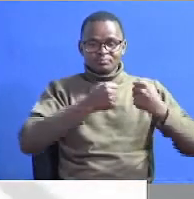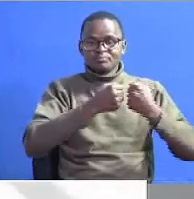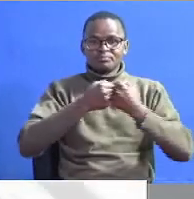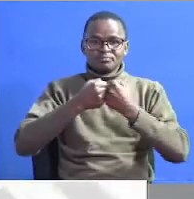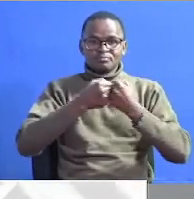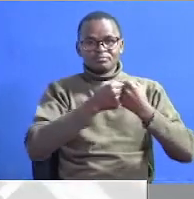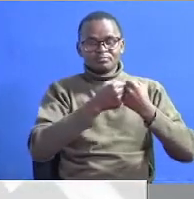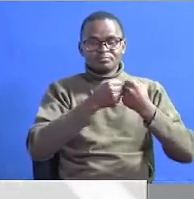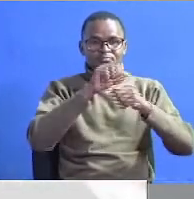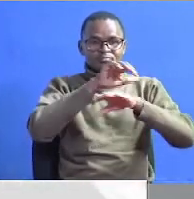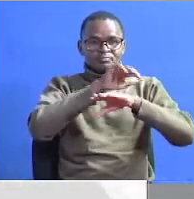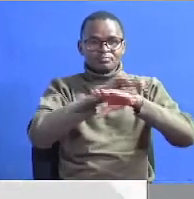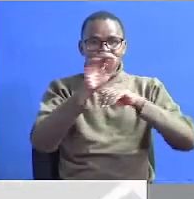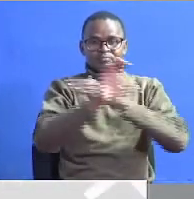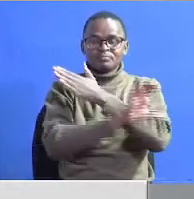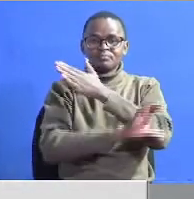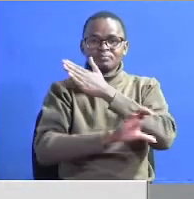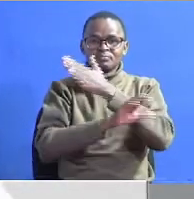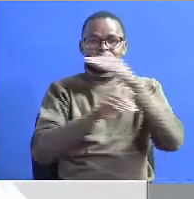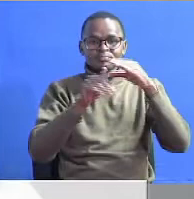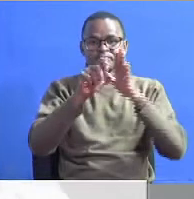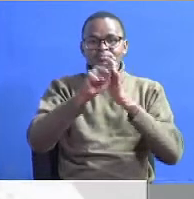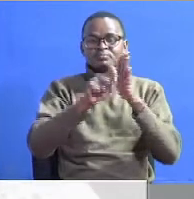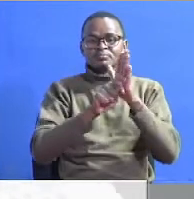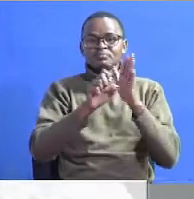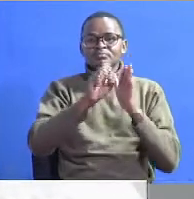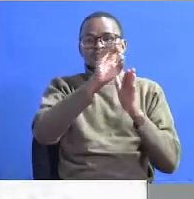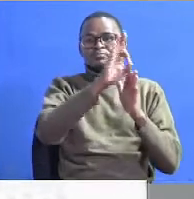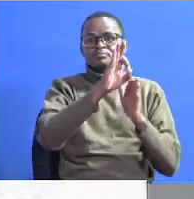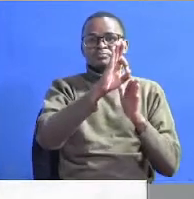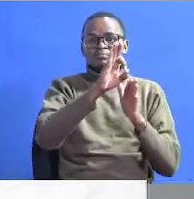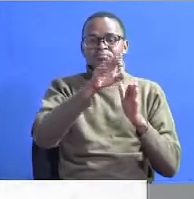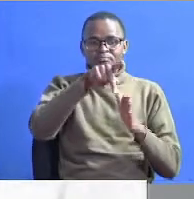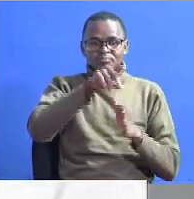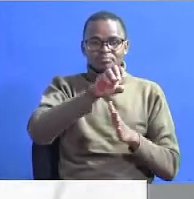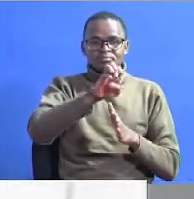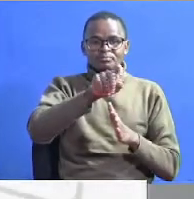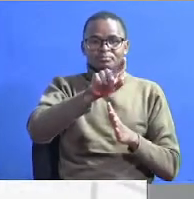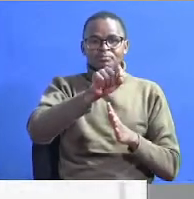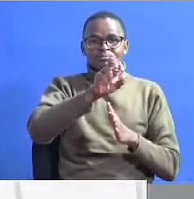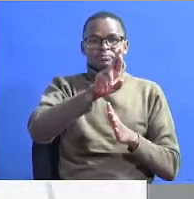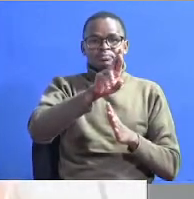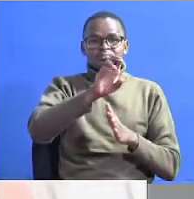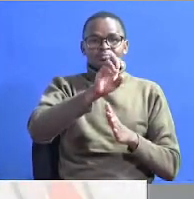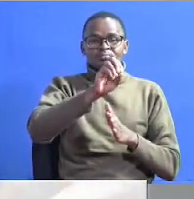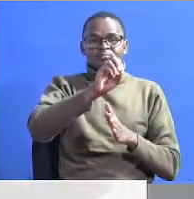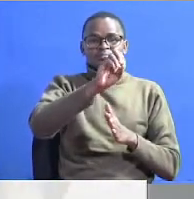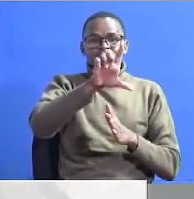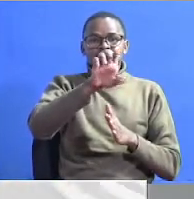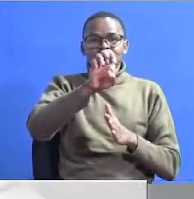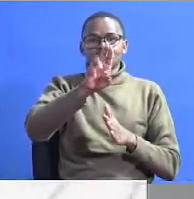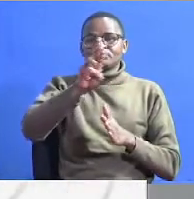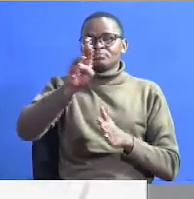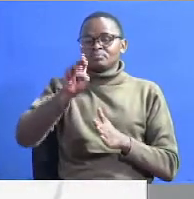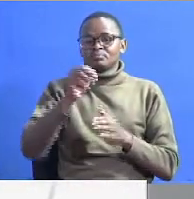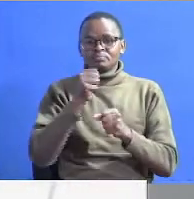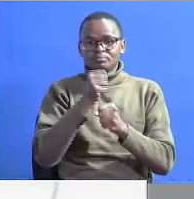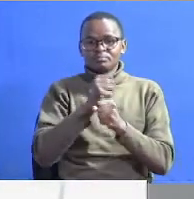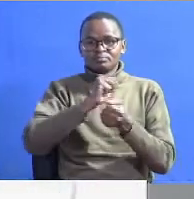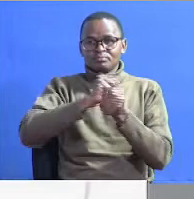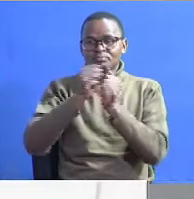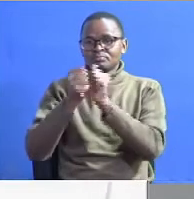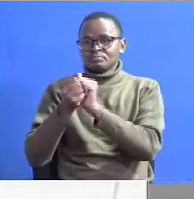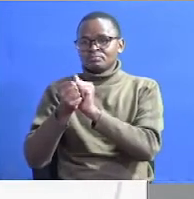challenges facing the country in terms of the petroleum. Right. And we are expecting him to make a